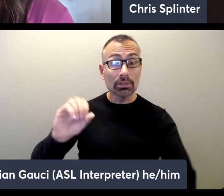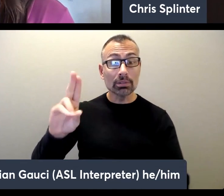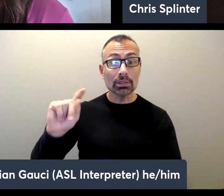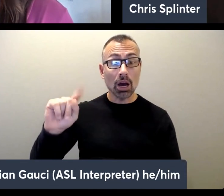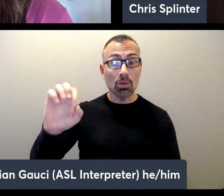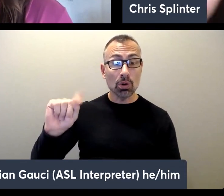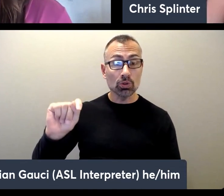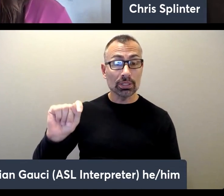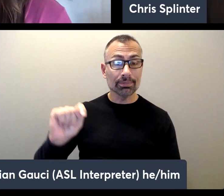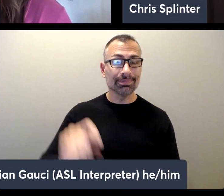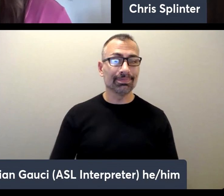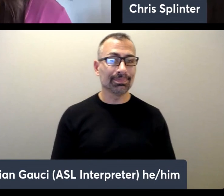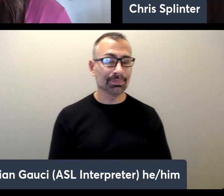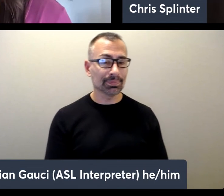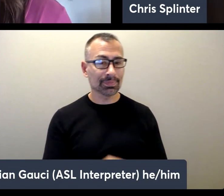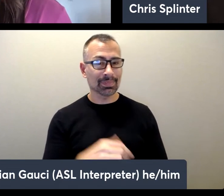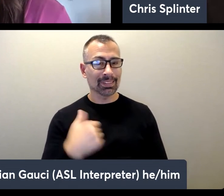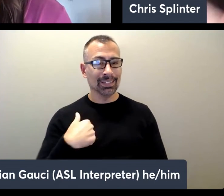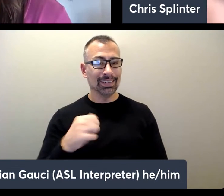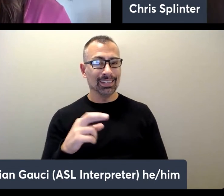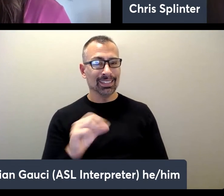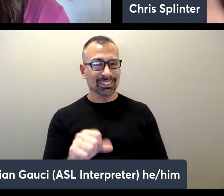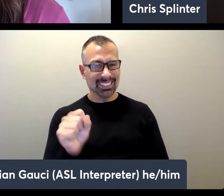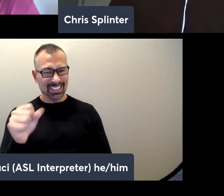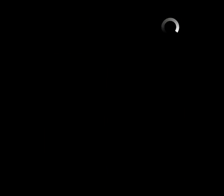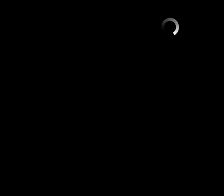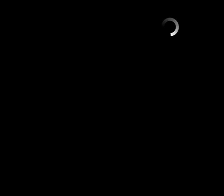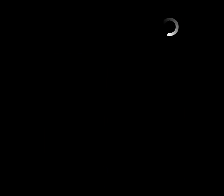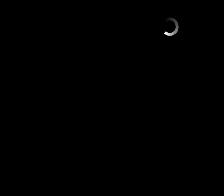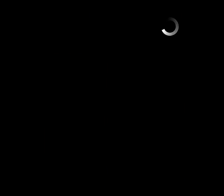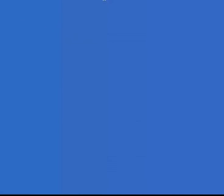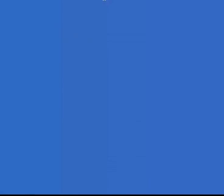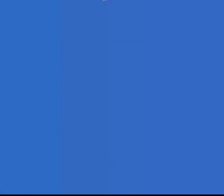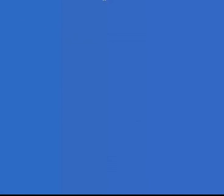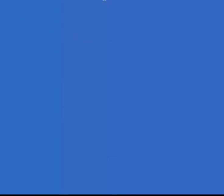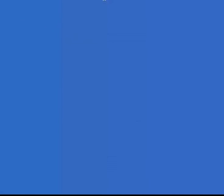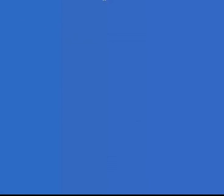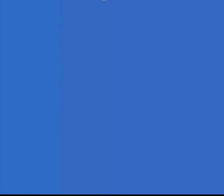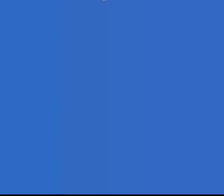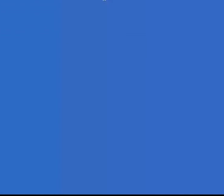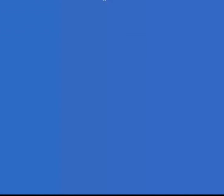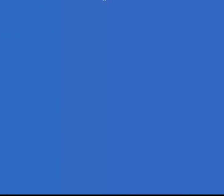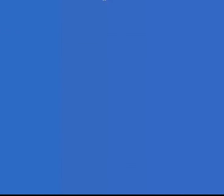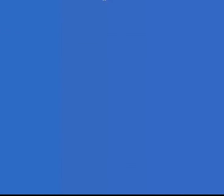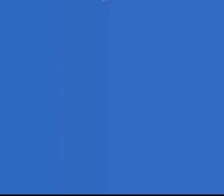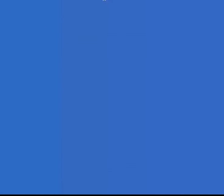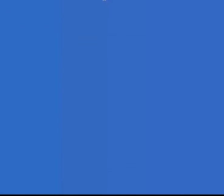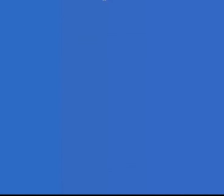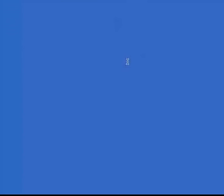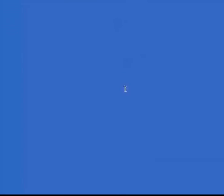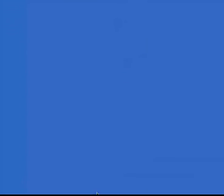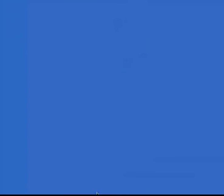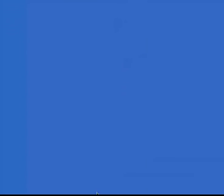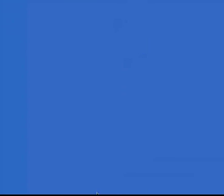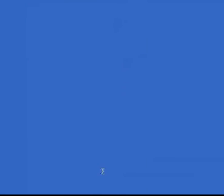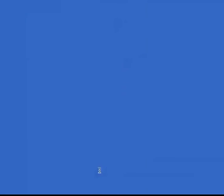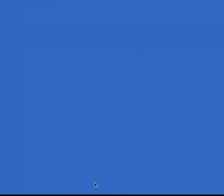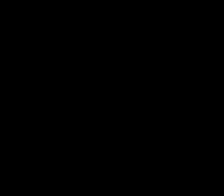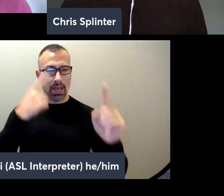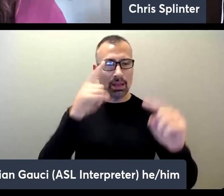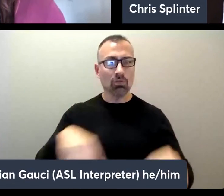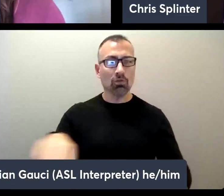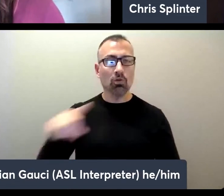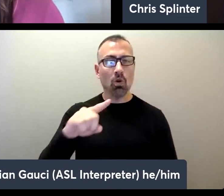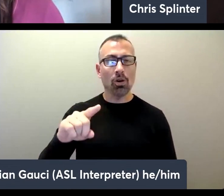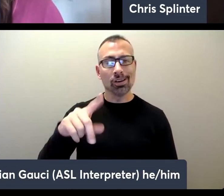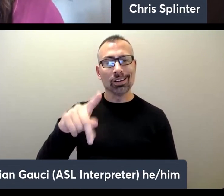Yeah, and I wanted to just show that I reconnected the cluster, and now that original kubectl command is working. So yeah, if people want to learn